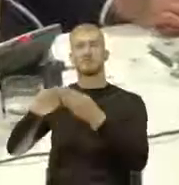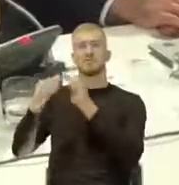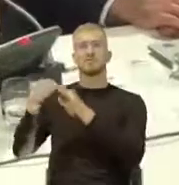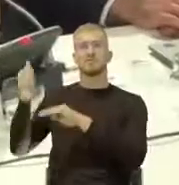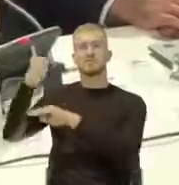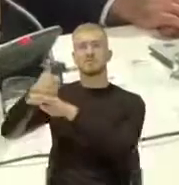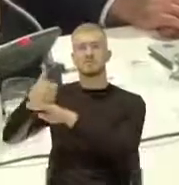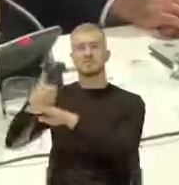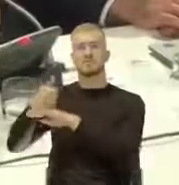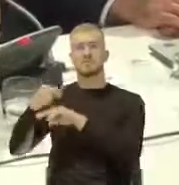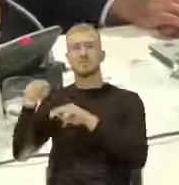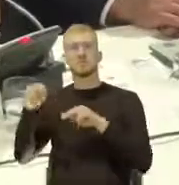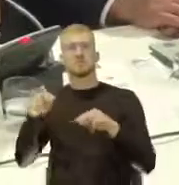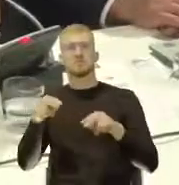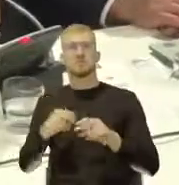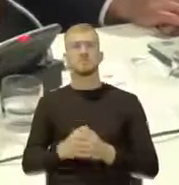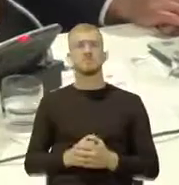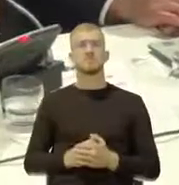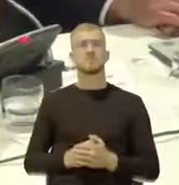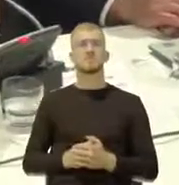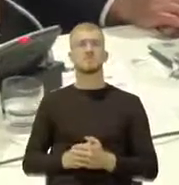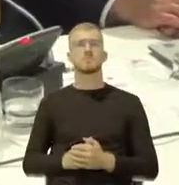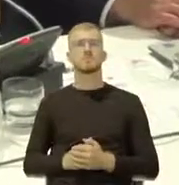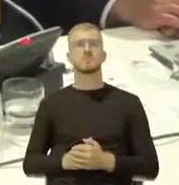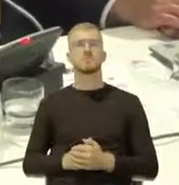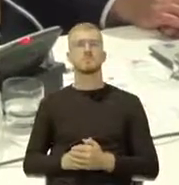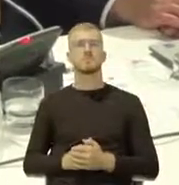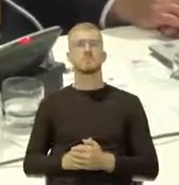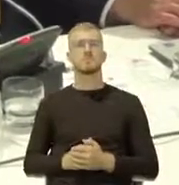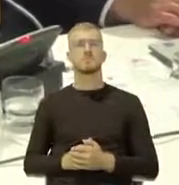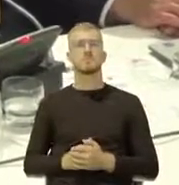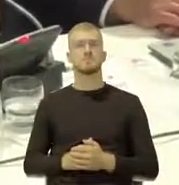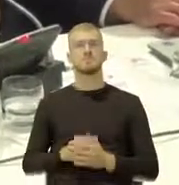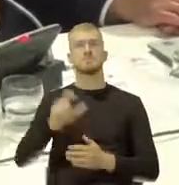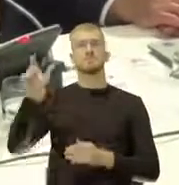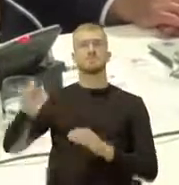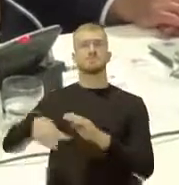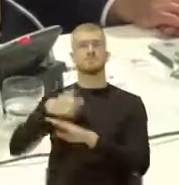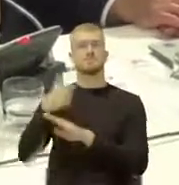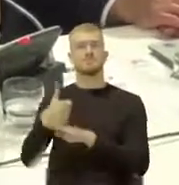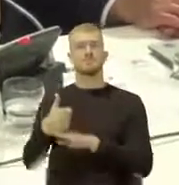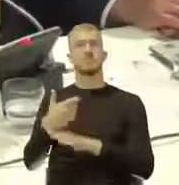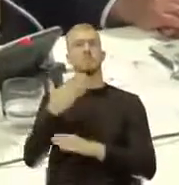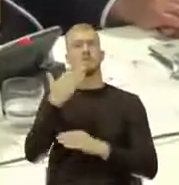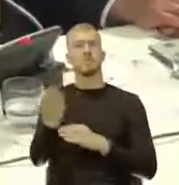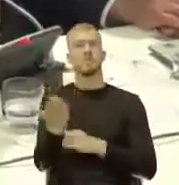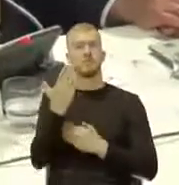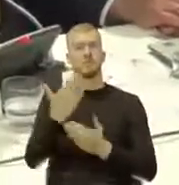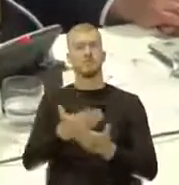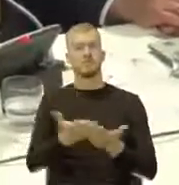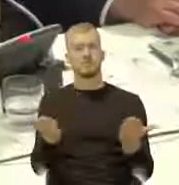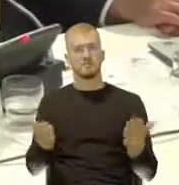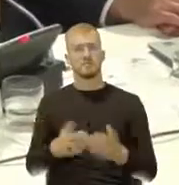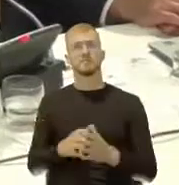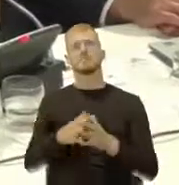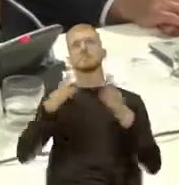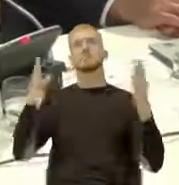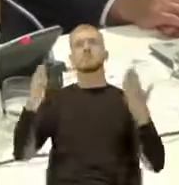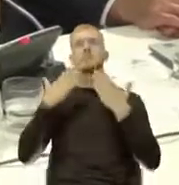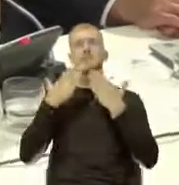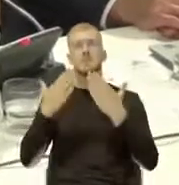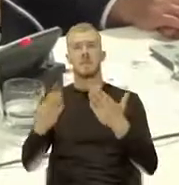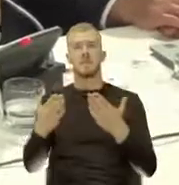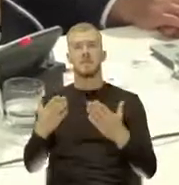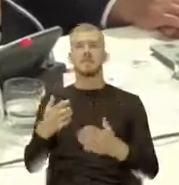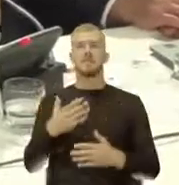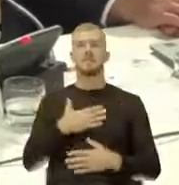Hello, good afternoon to everyone. Thank you for the opportunity to speak to the Assembly. It's a great honor for my city, for